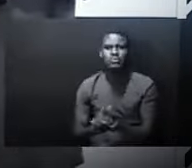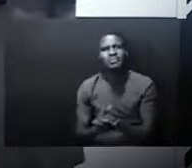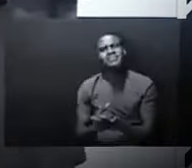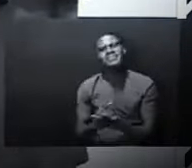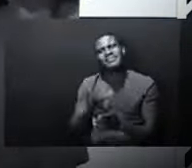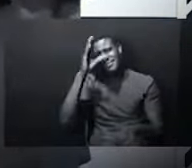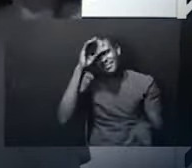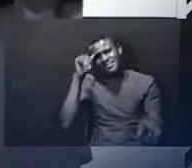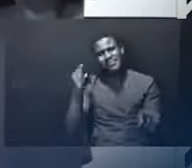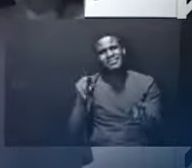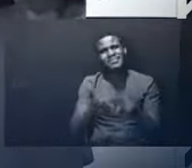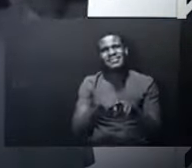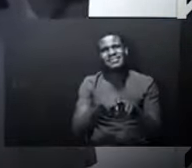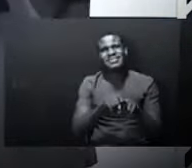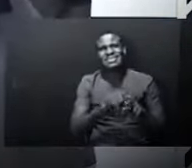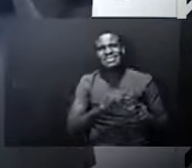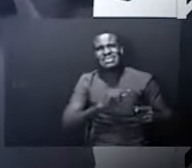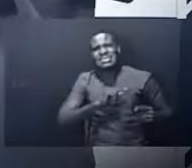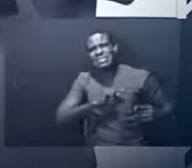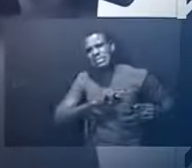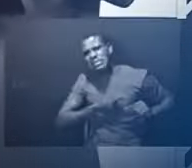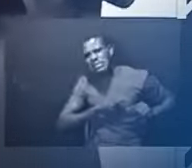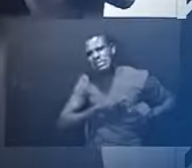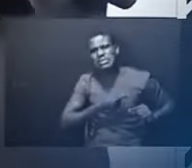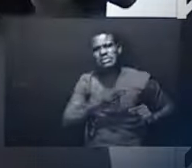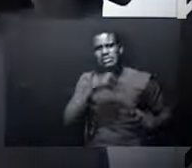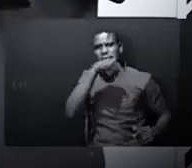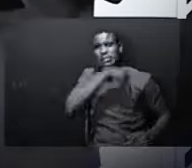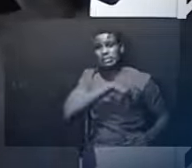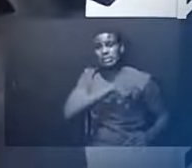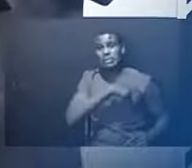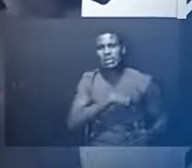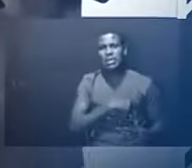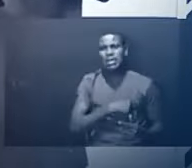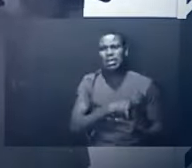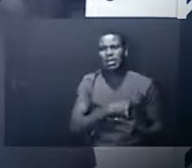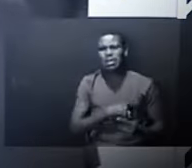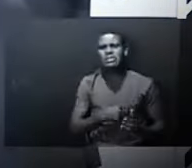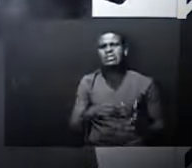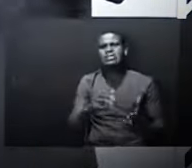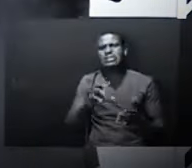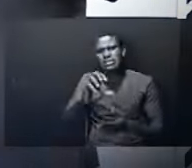Brothers, bitterness are seeds of resentment.